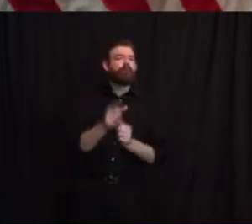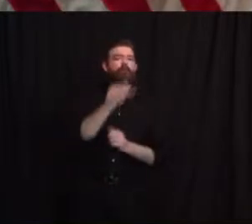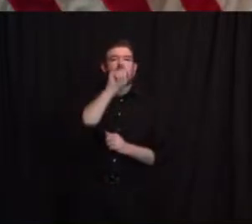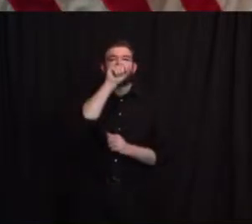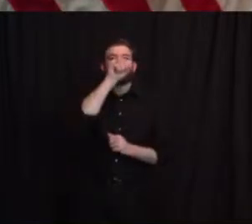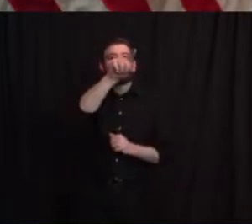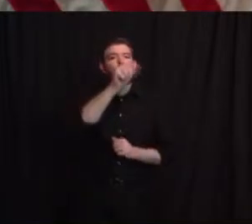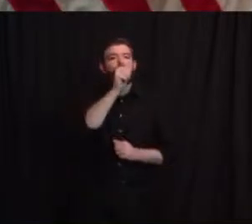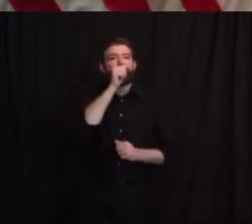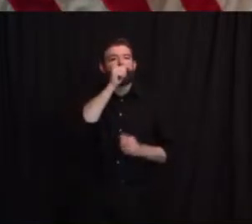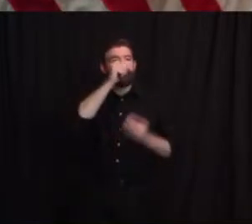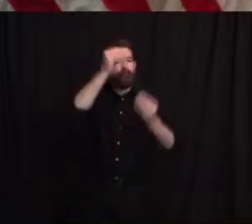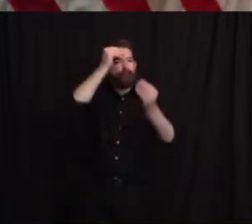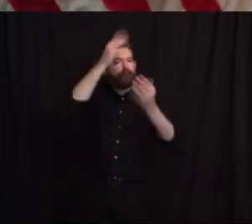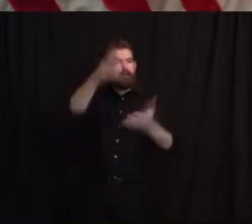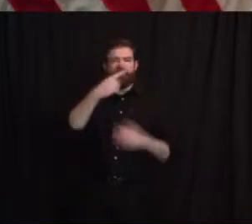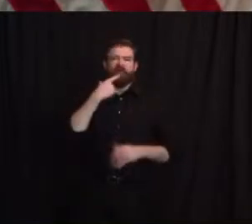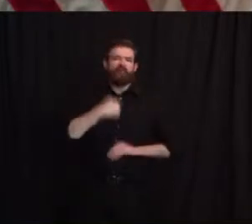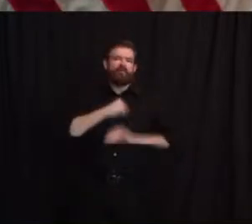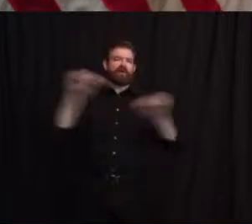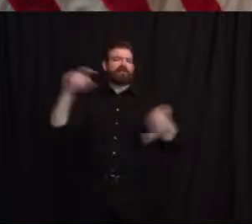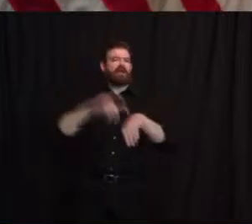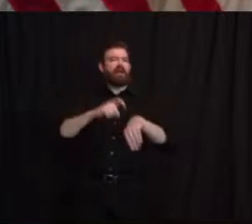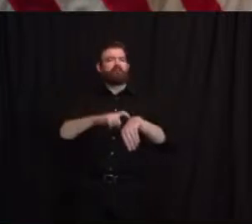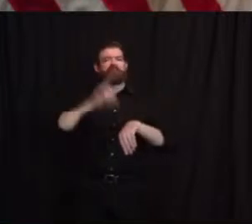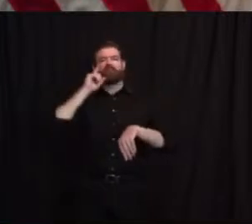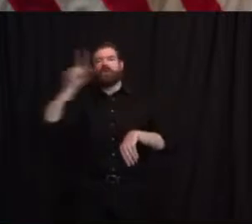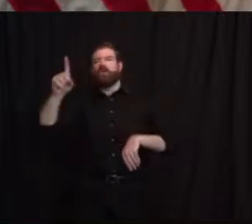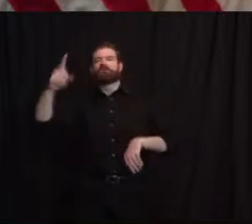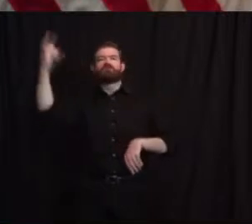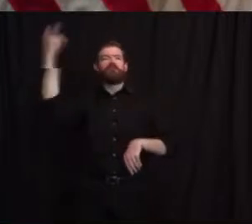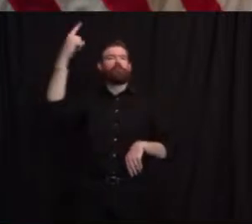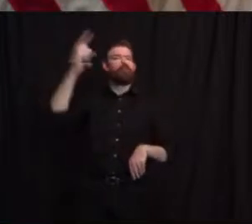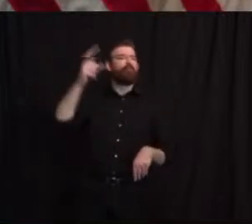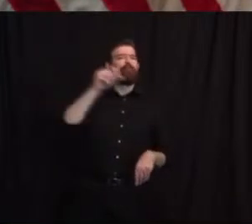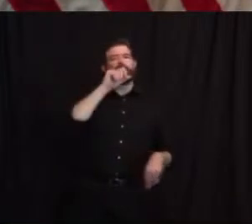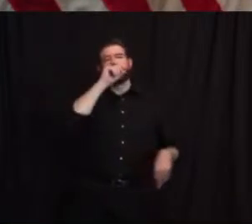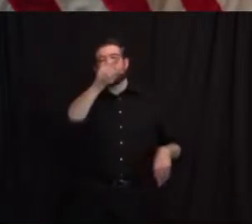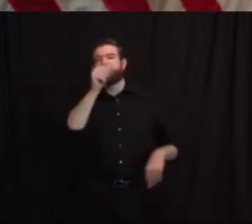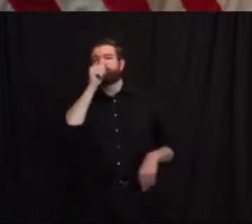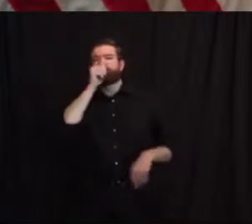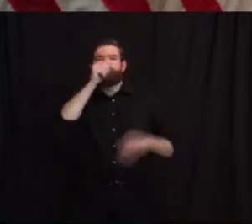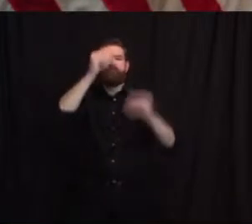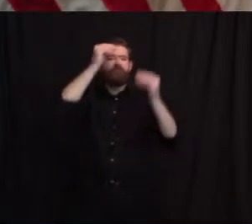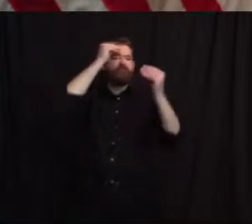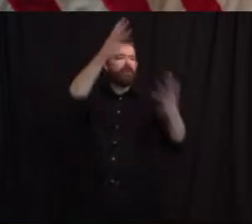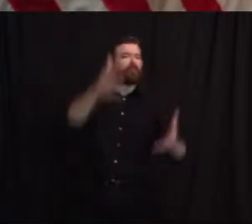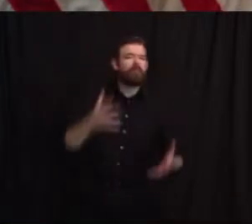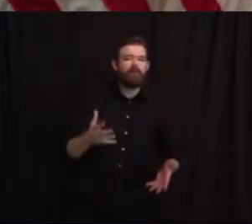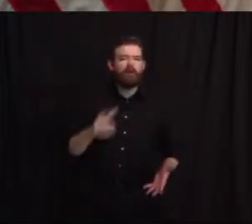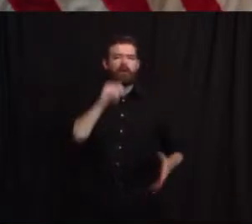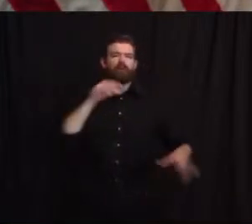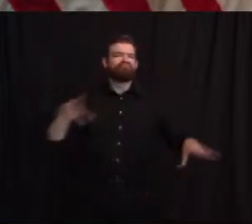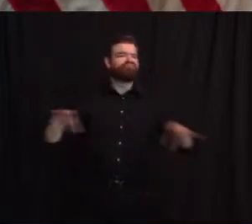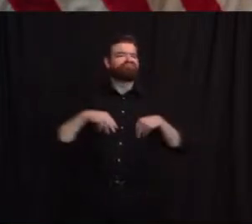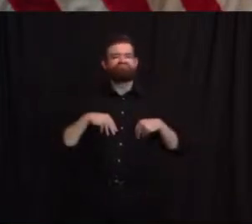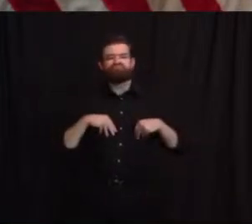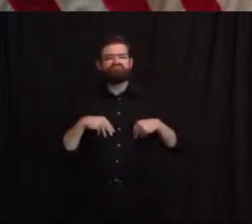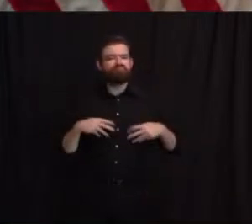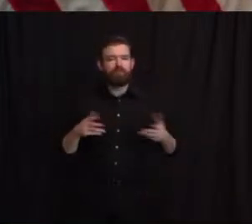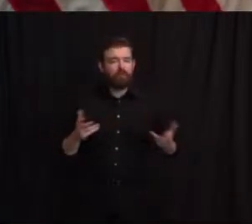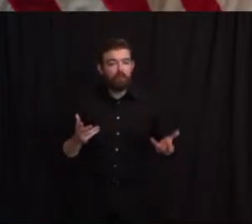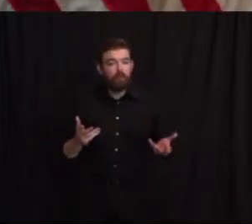basic OPRA requests as well. Do you think making time for the latter might help with the former? Yeah, I've got nothing to add on the latter.